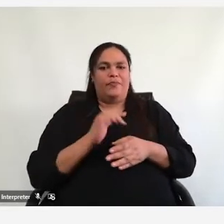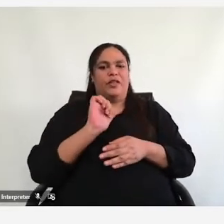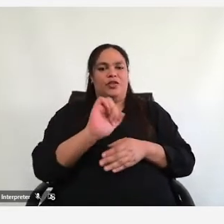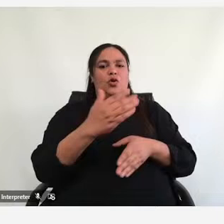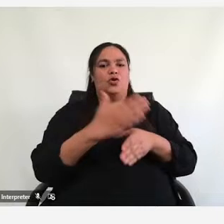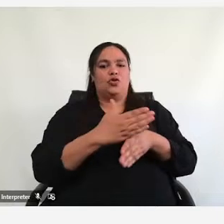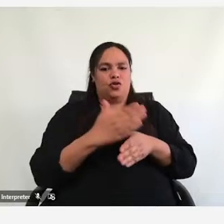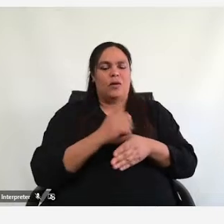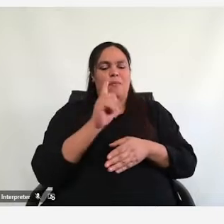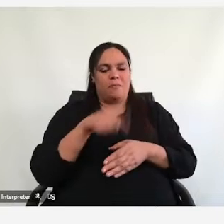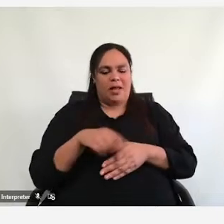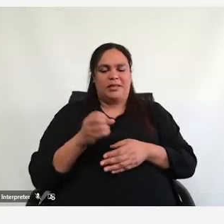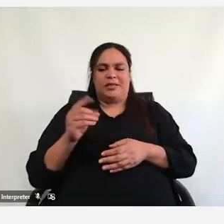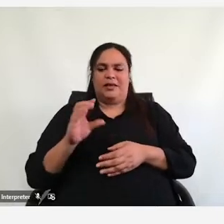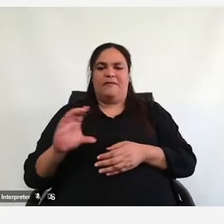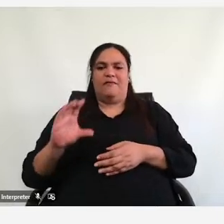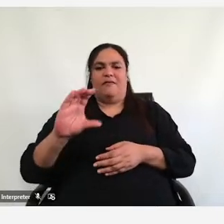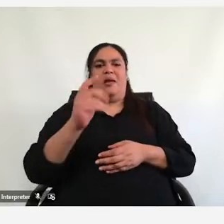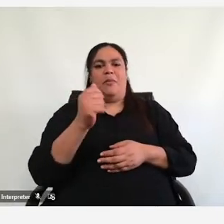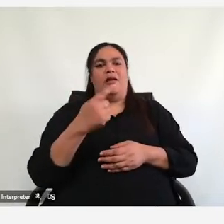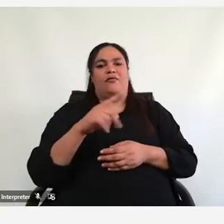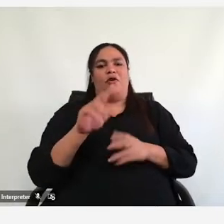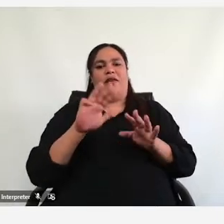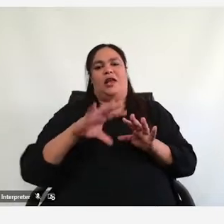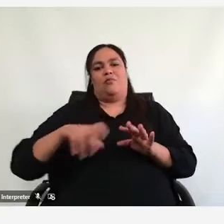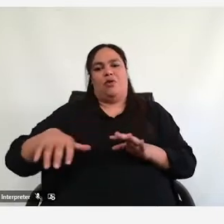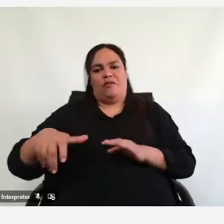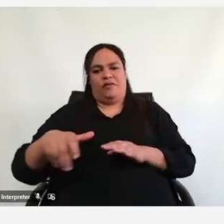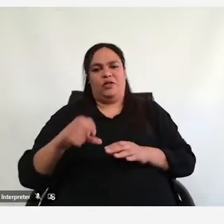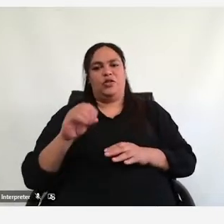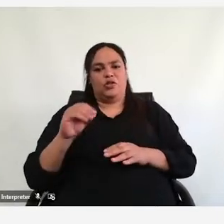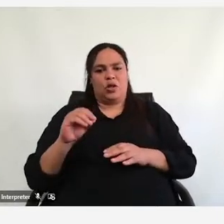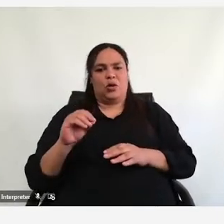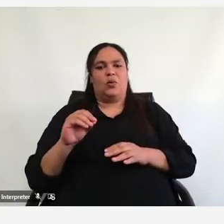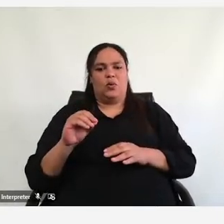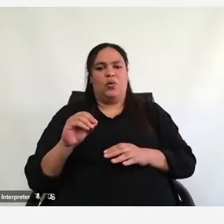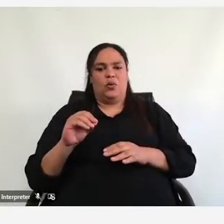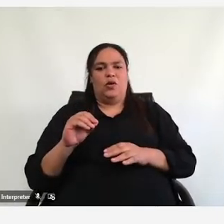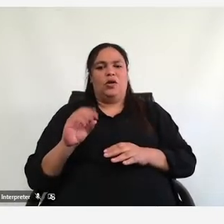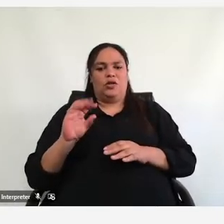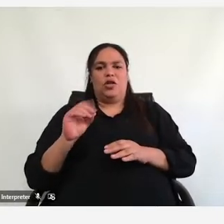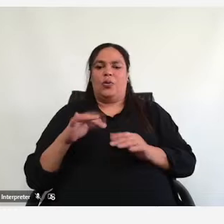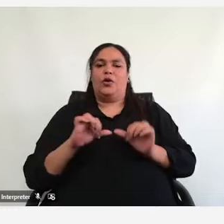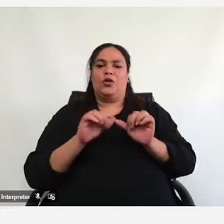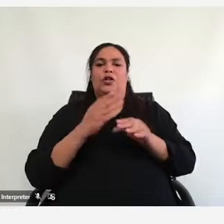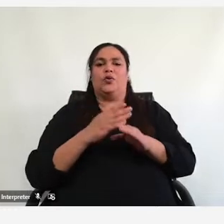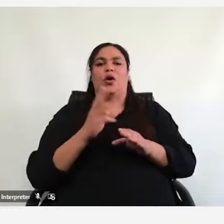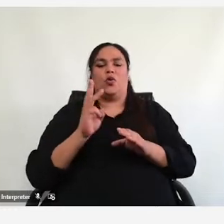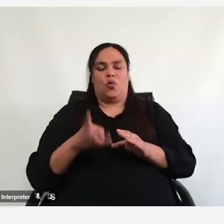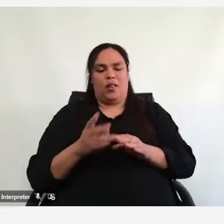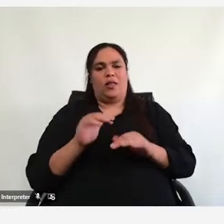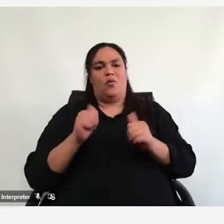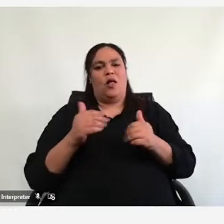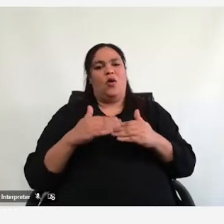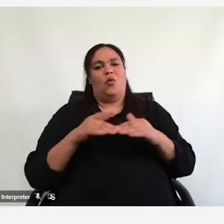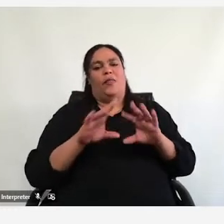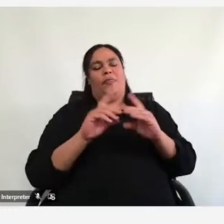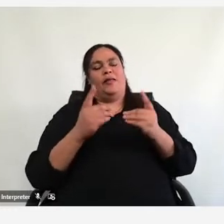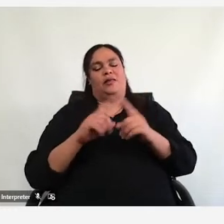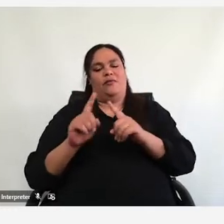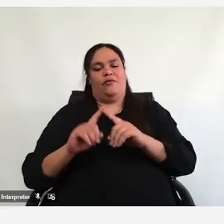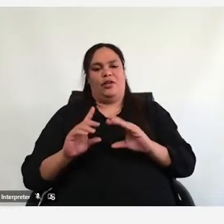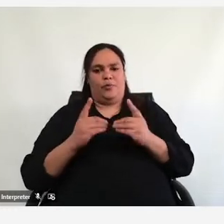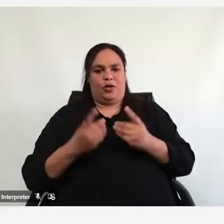job to allocate taxation money to the 9 provinces. So we're going to continue working well with the respective